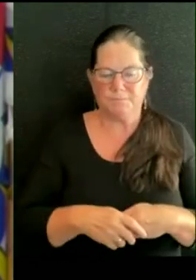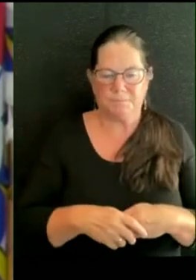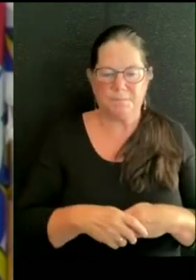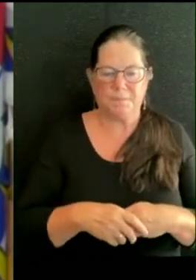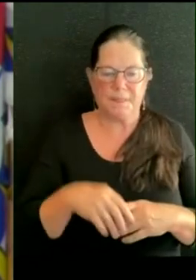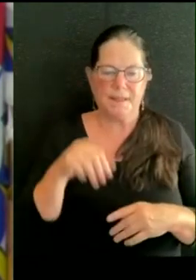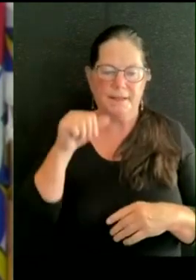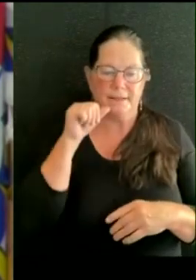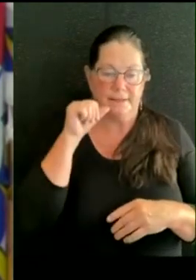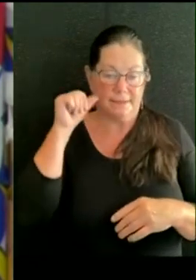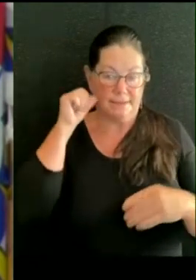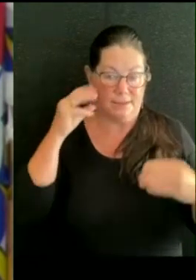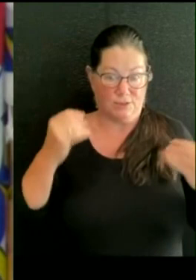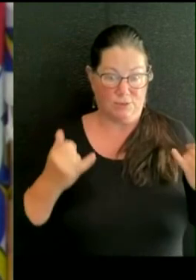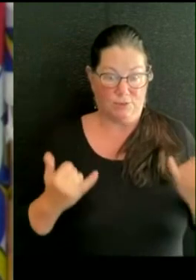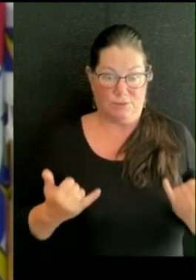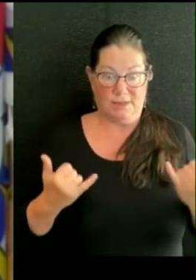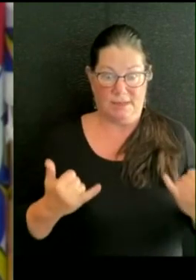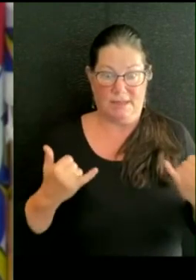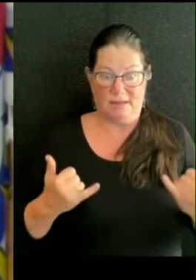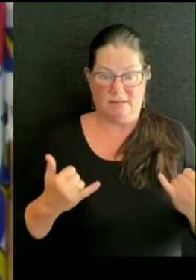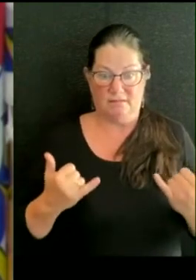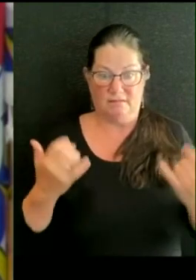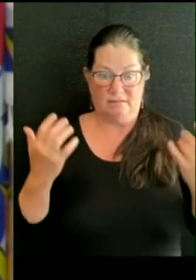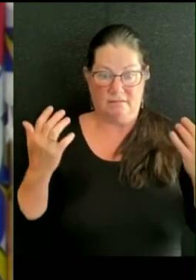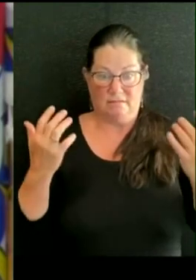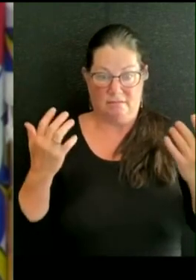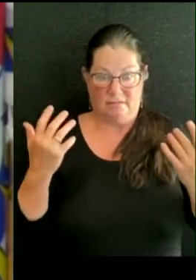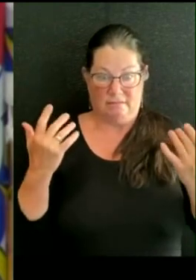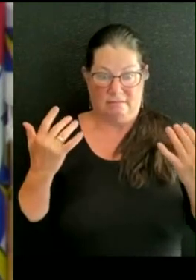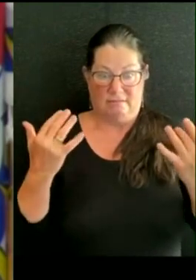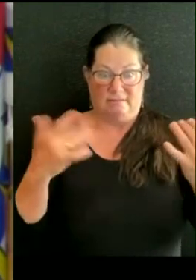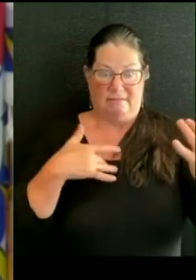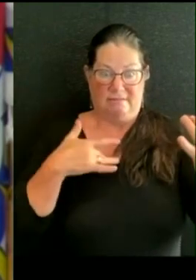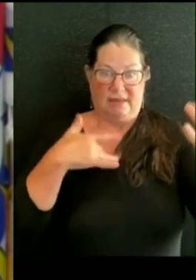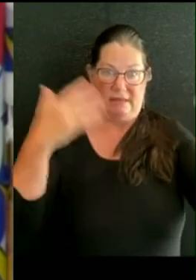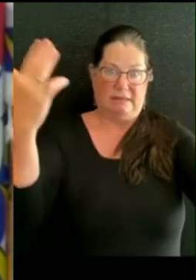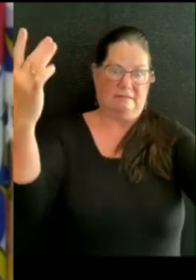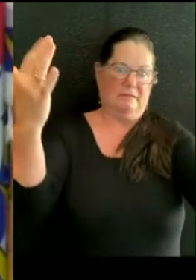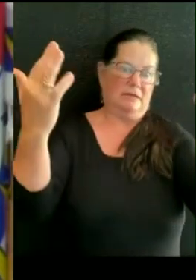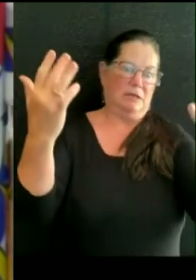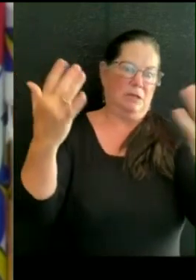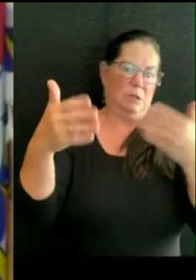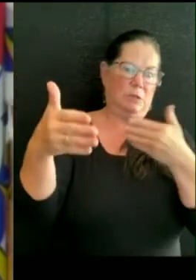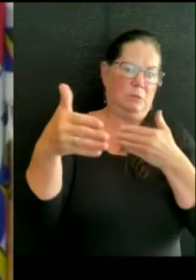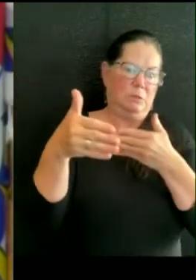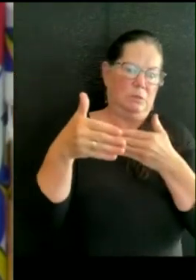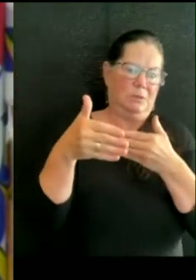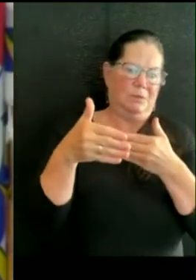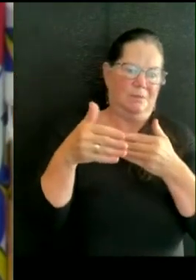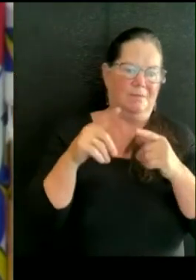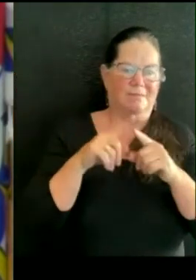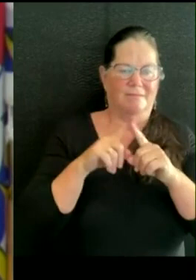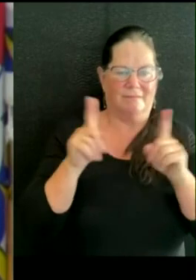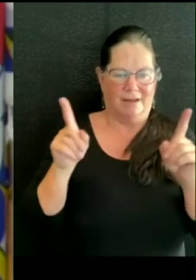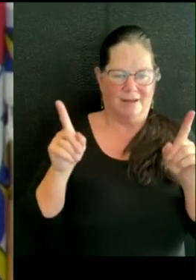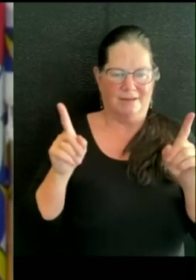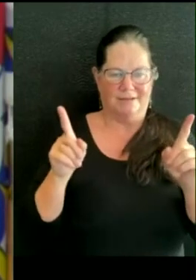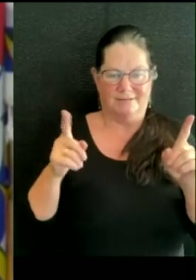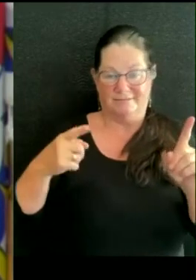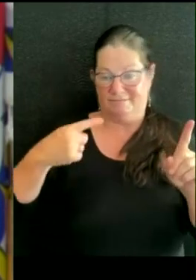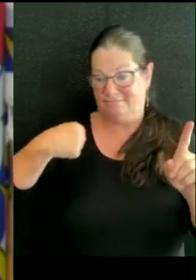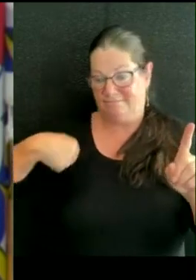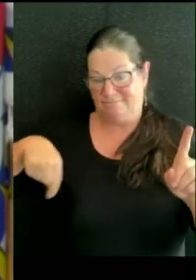is still close. But on the structural firefighting side, we've made tremendous progress.